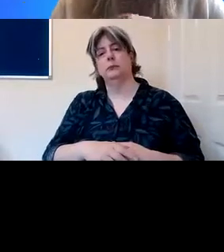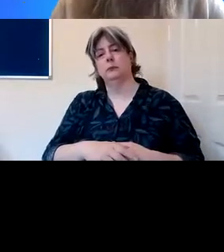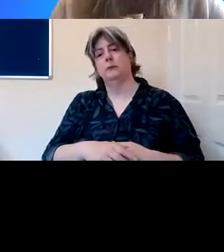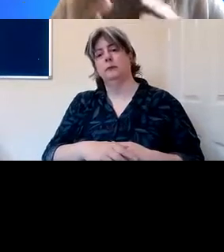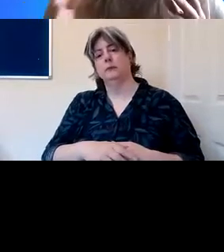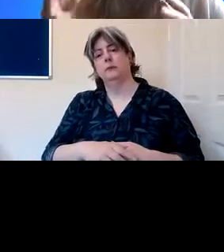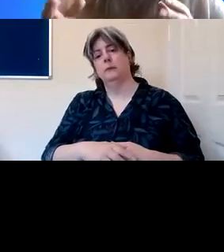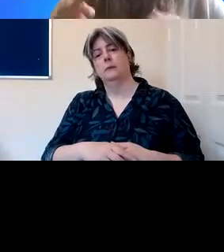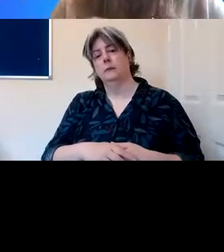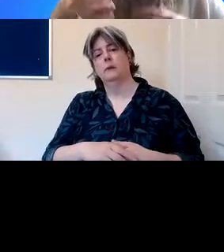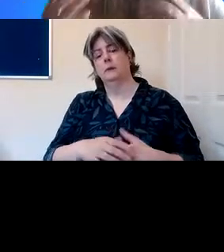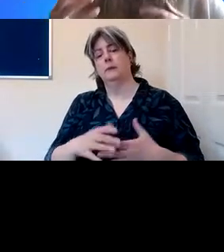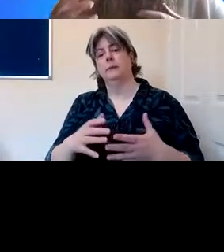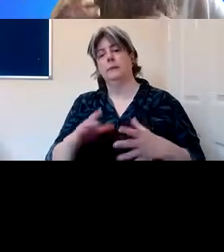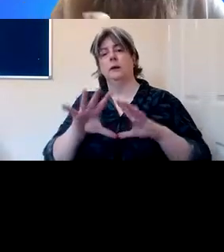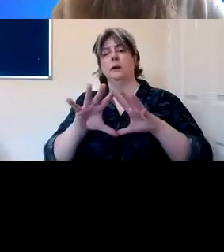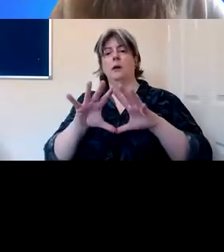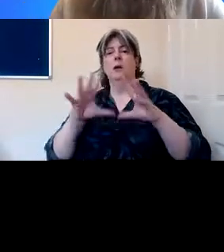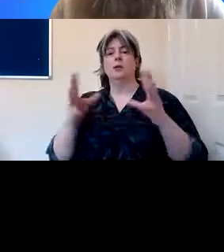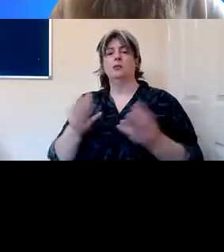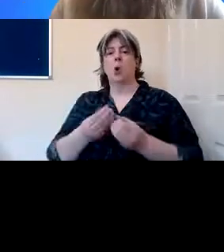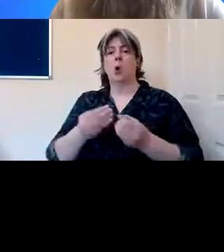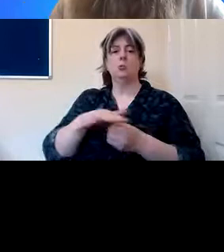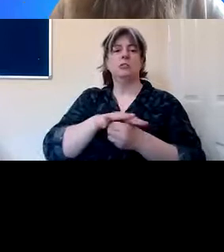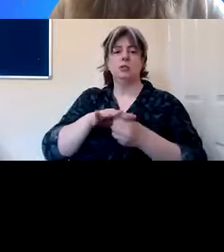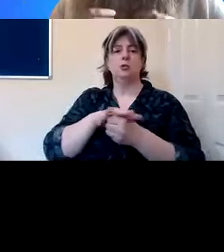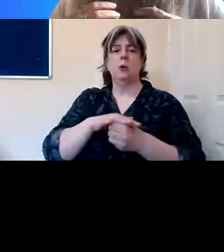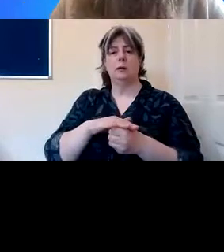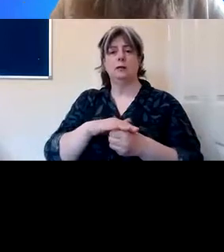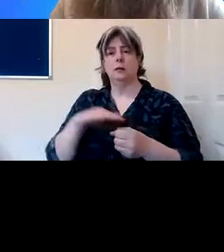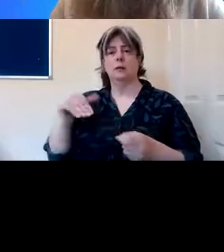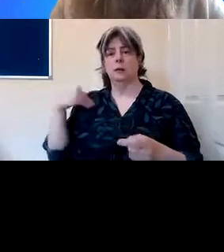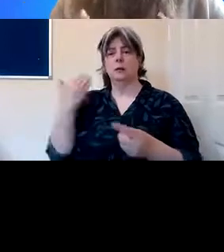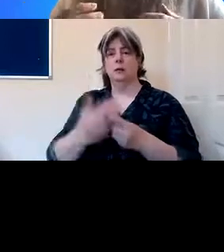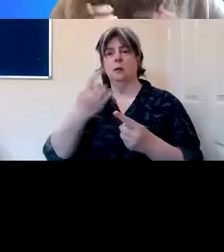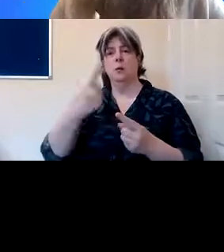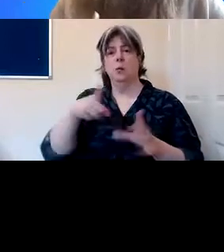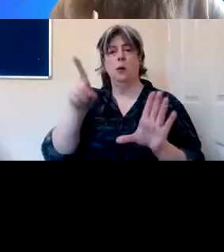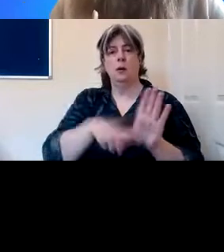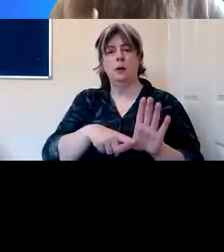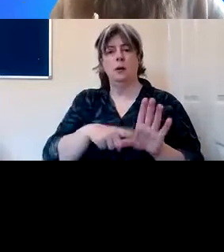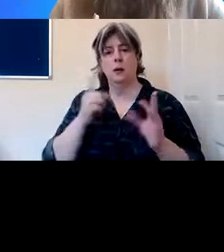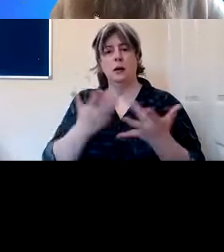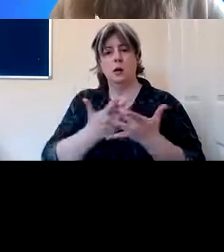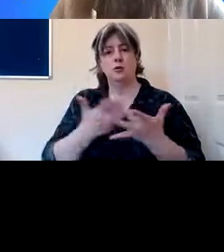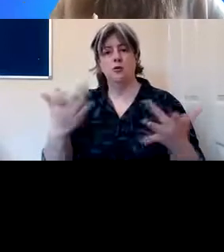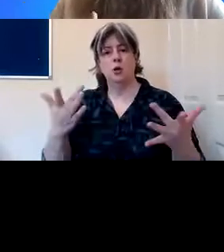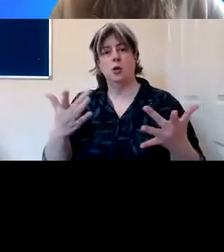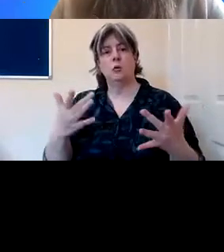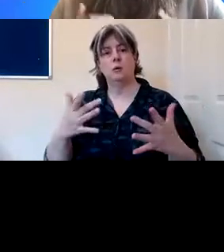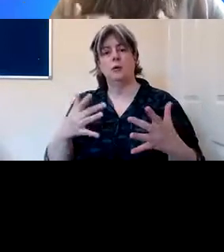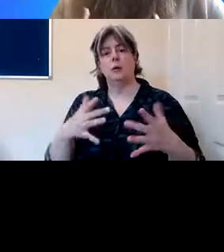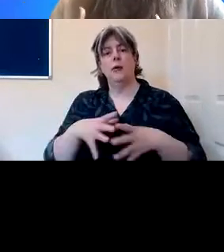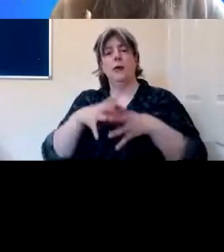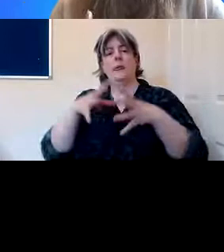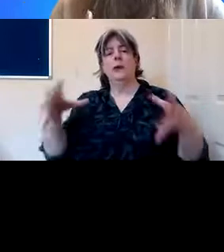this whole situation and the place that we've been in over this last year has shown the enormous role that schools and